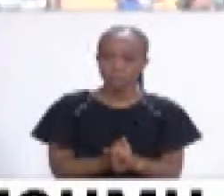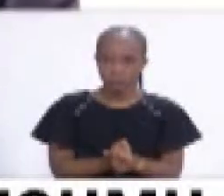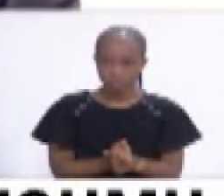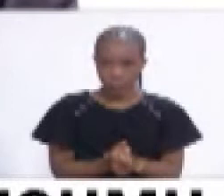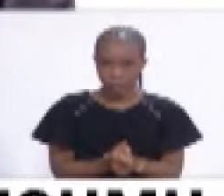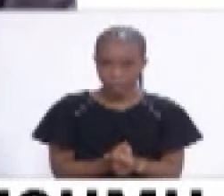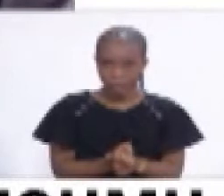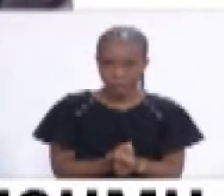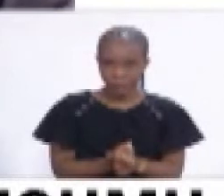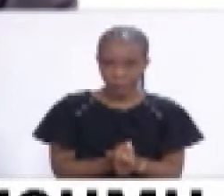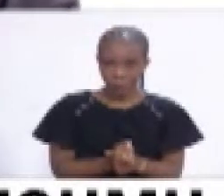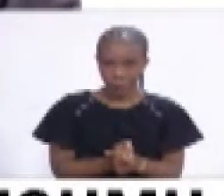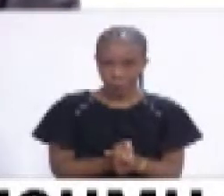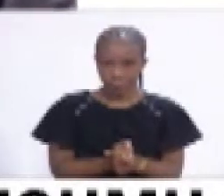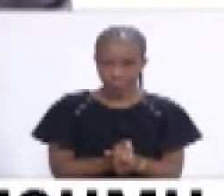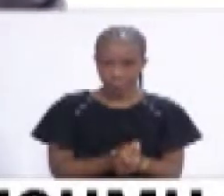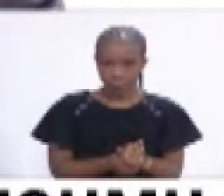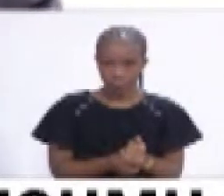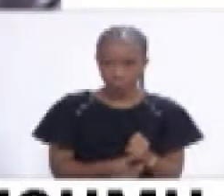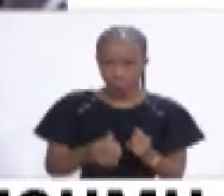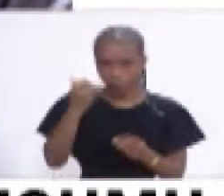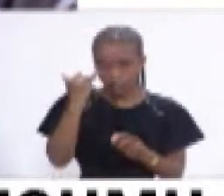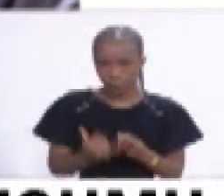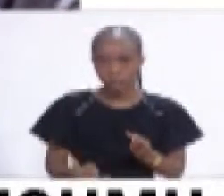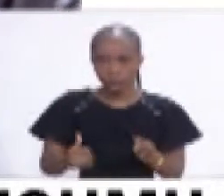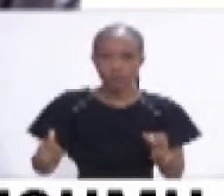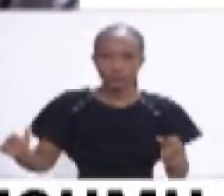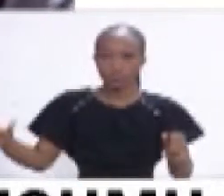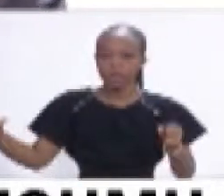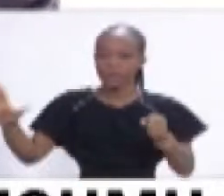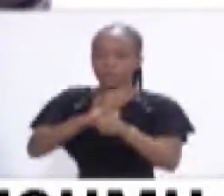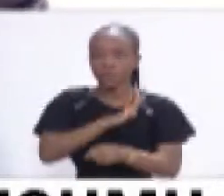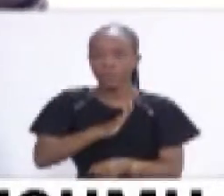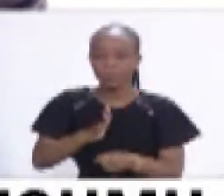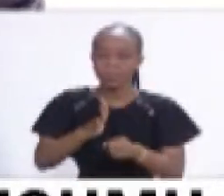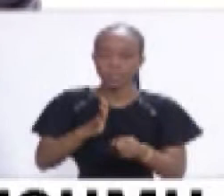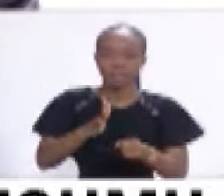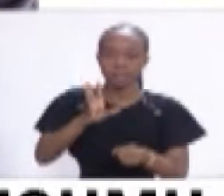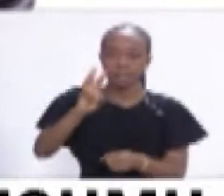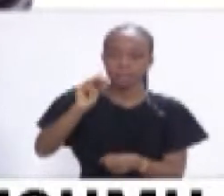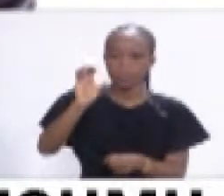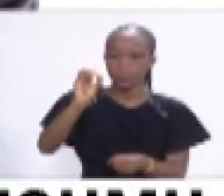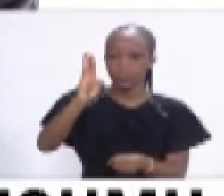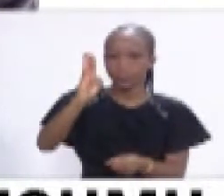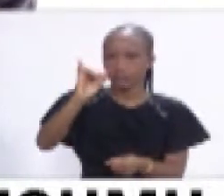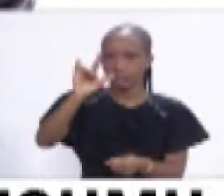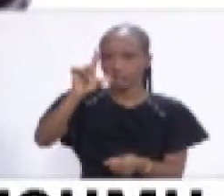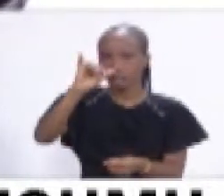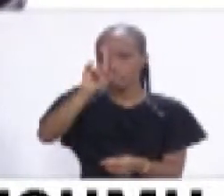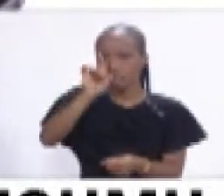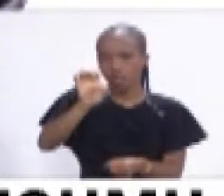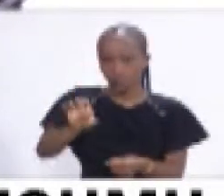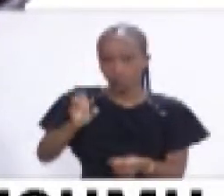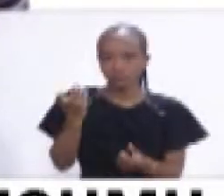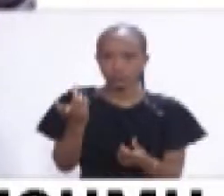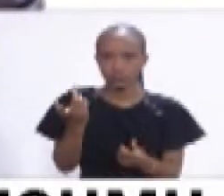country. Actually, we are now fully mobilized in the preparation for the